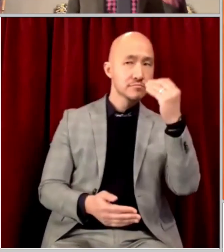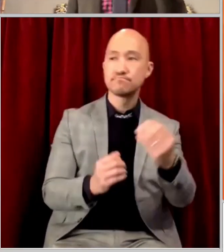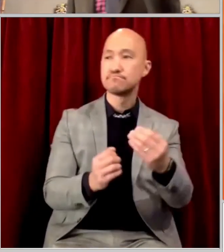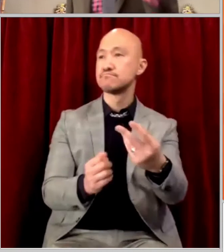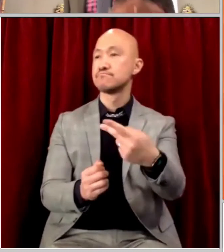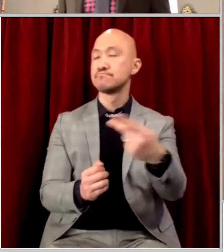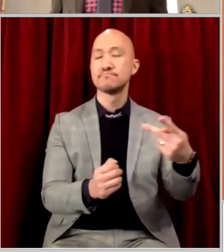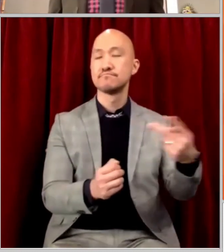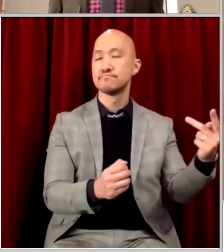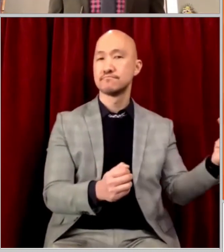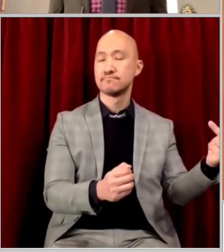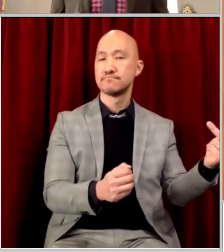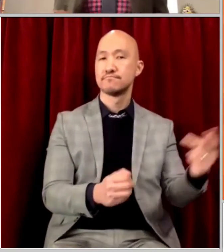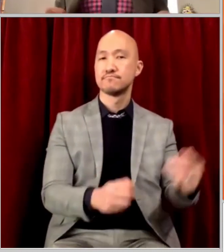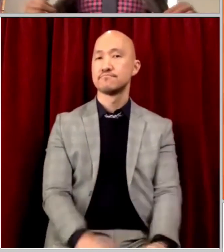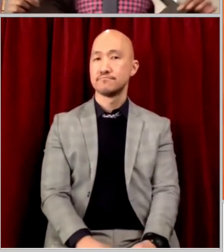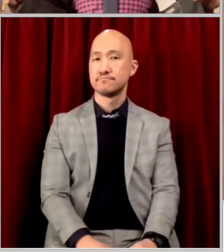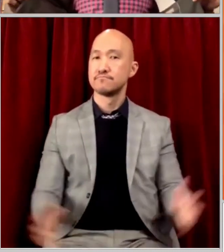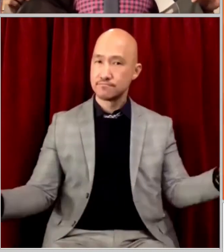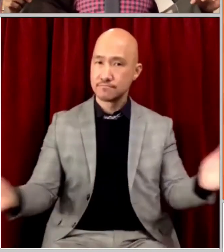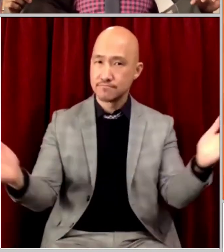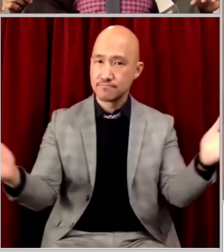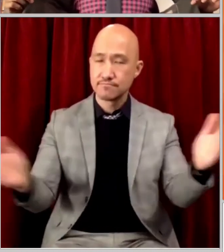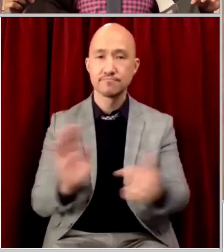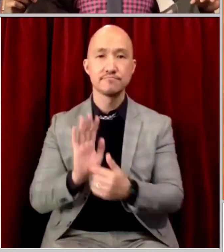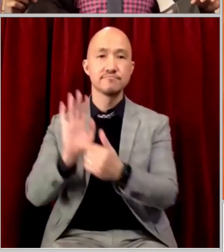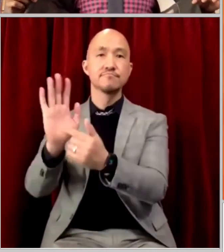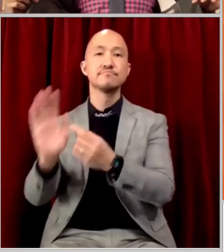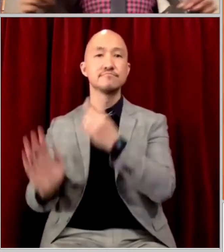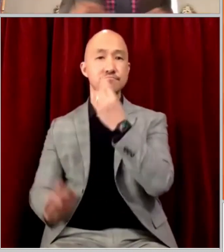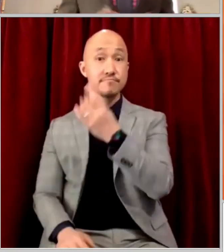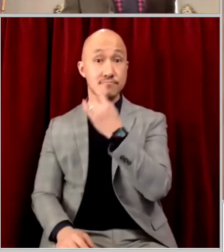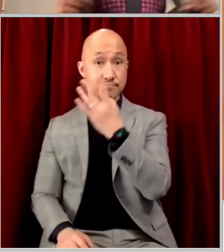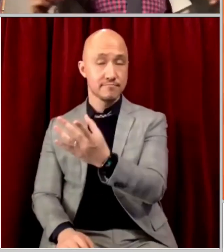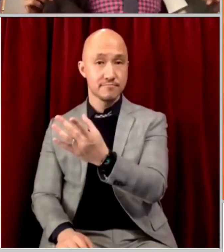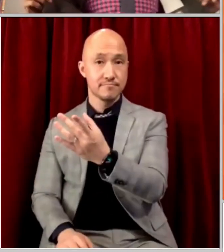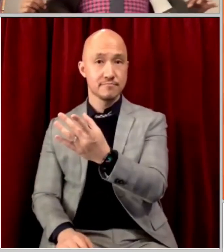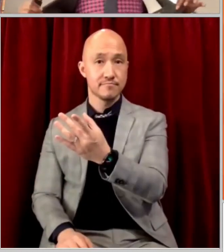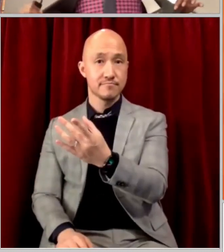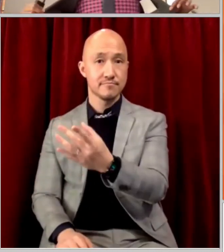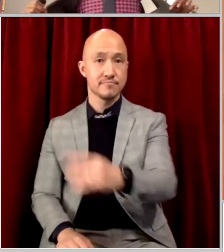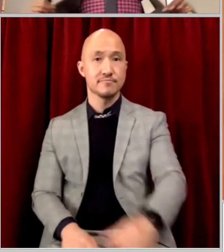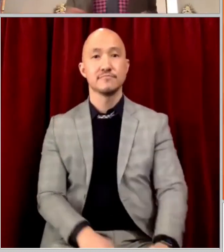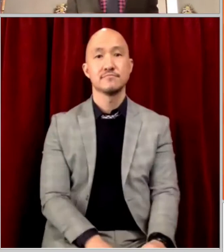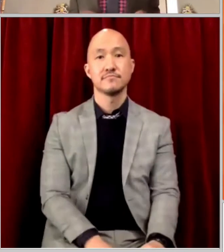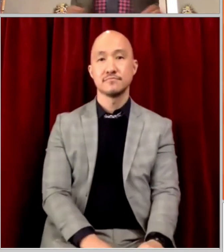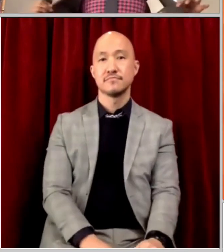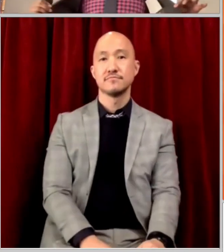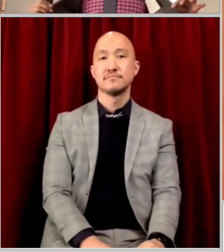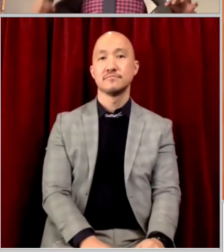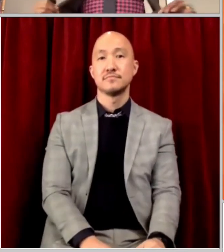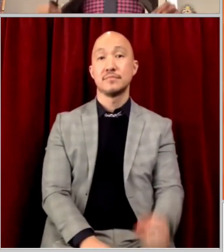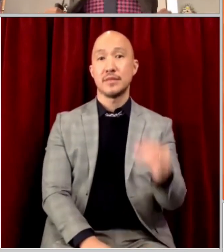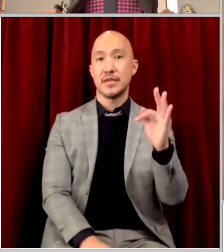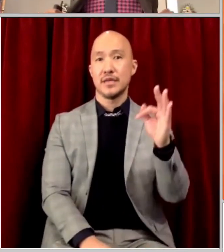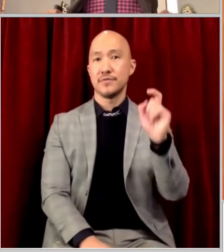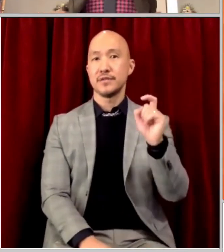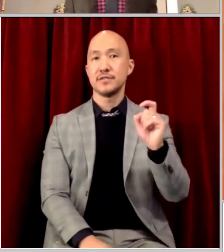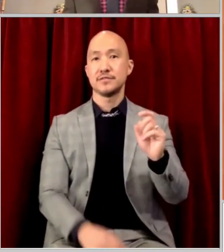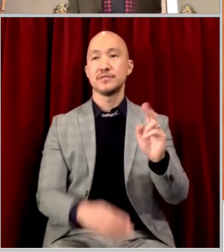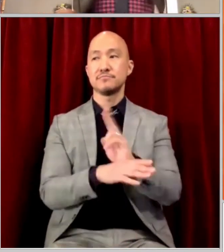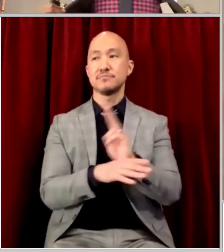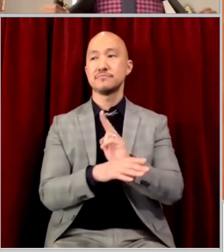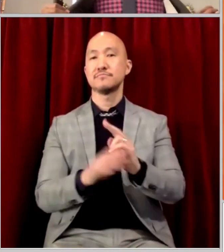things. I encourage you, let your light shine. If you need to open your jacket like I am to make you feel like your light is